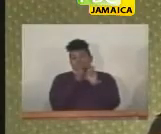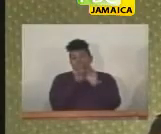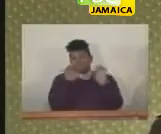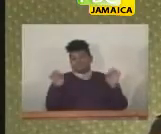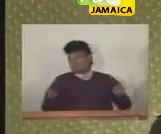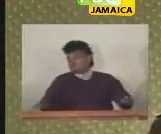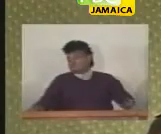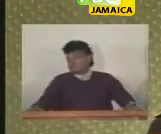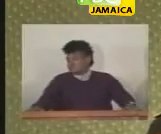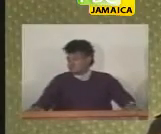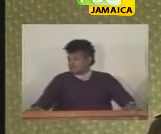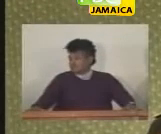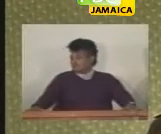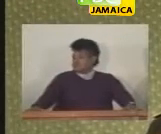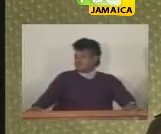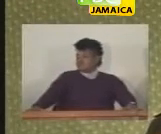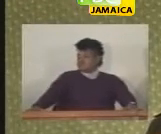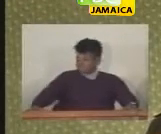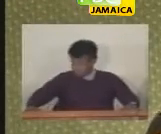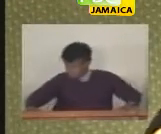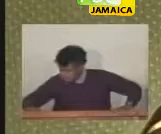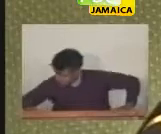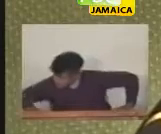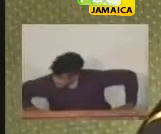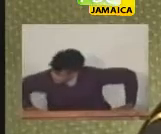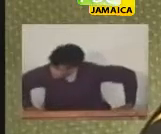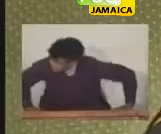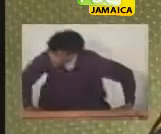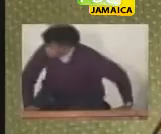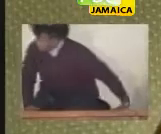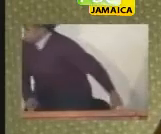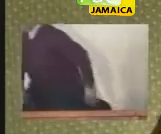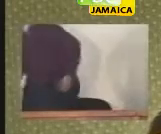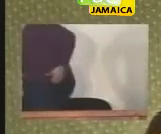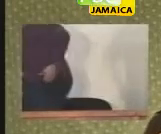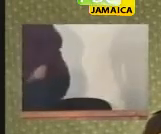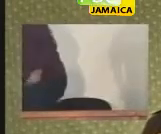favor? Against? Madam Clerk.